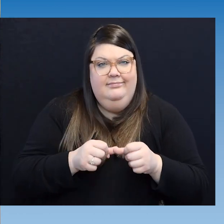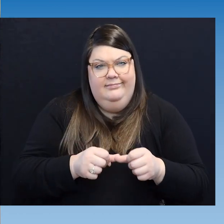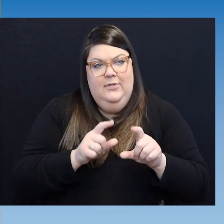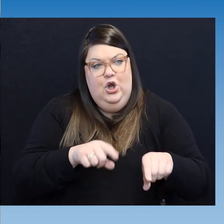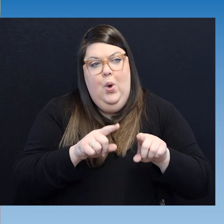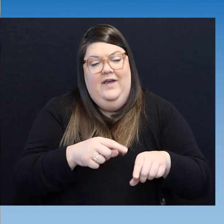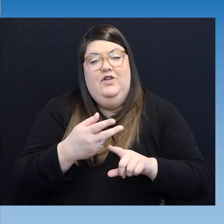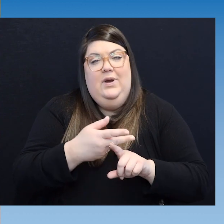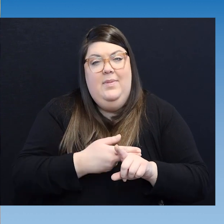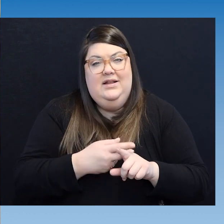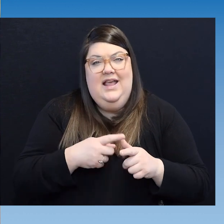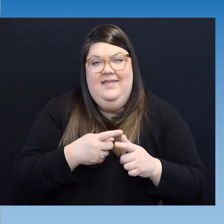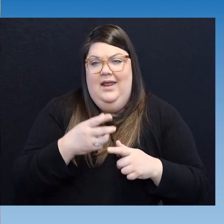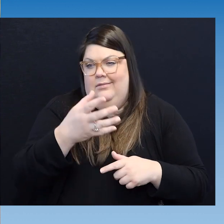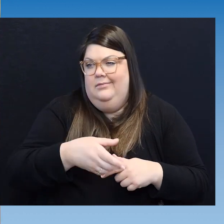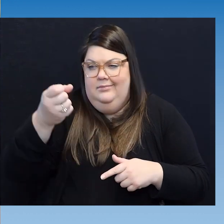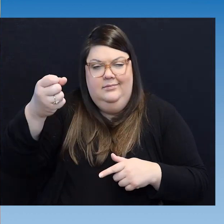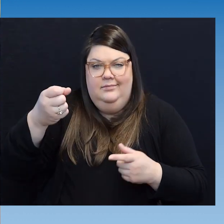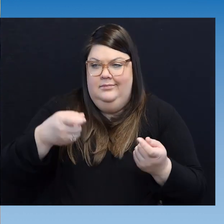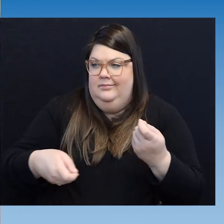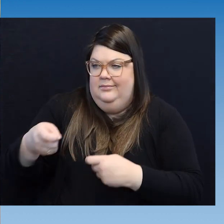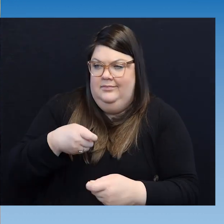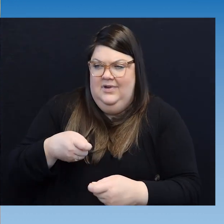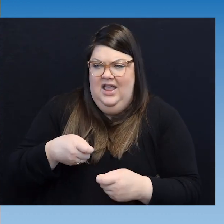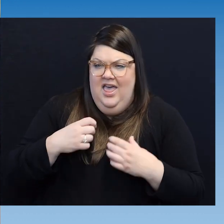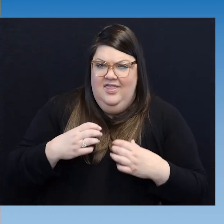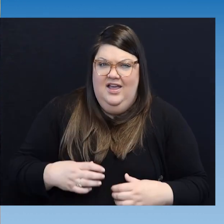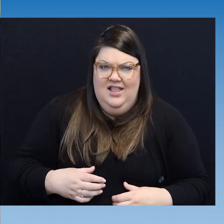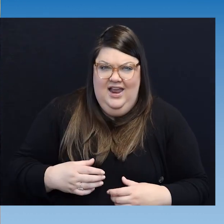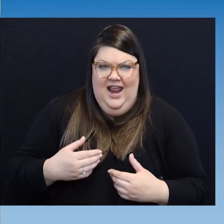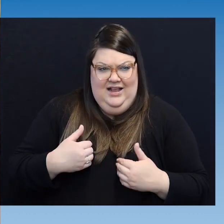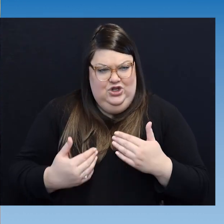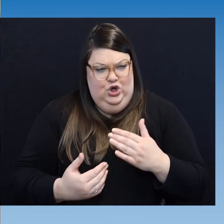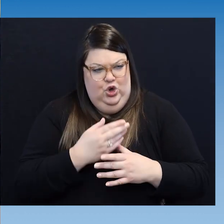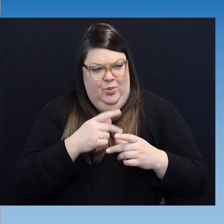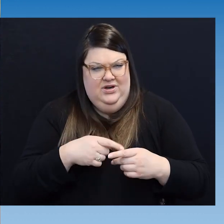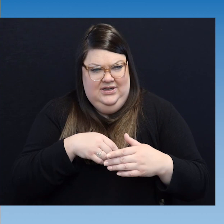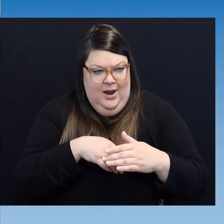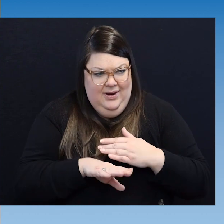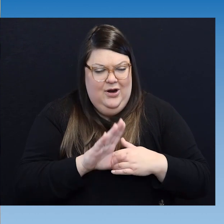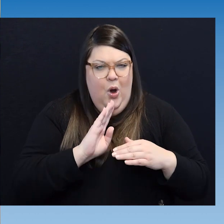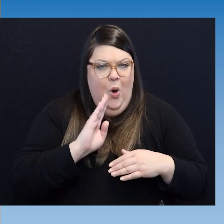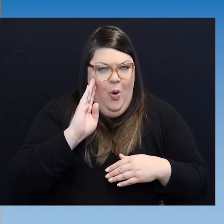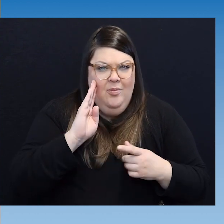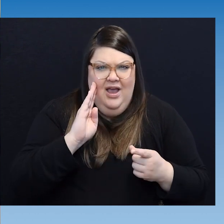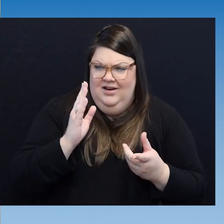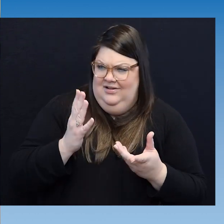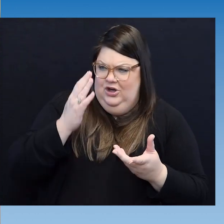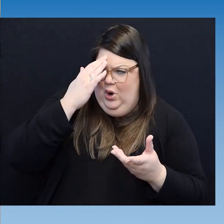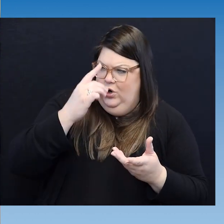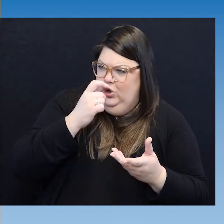all of a sudden we get uprooted, and then the client has to bring a new person back in the home and get to know them all over. It's like a